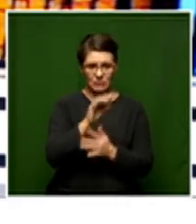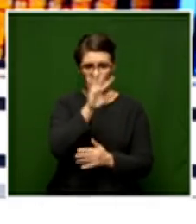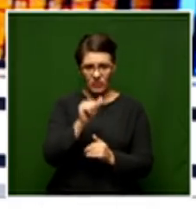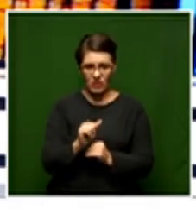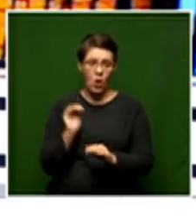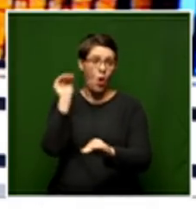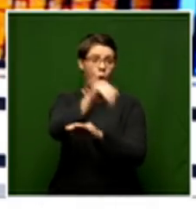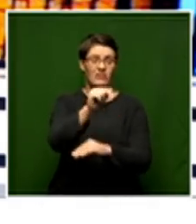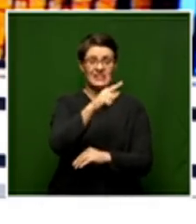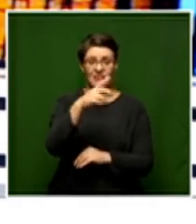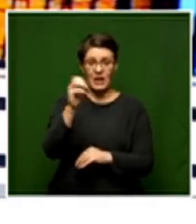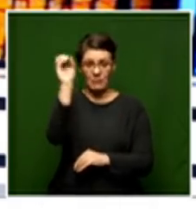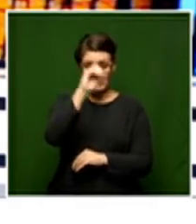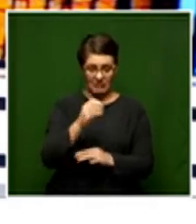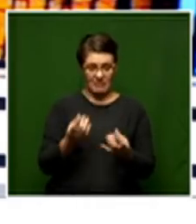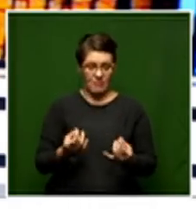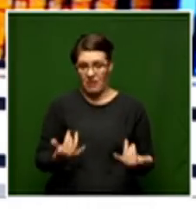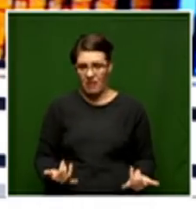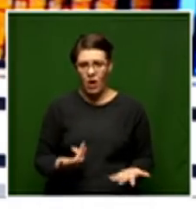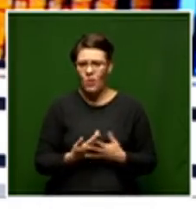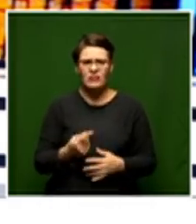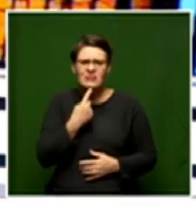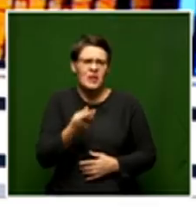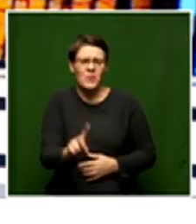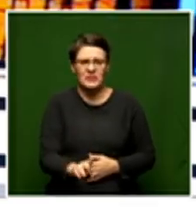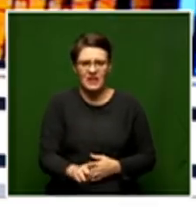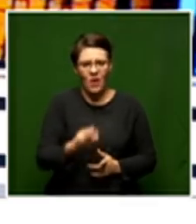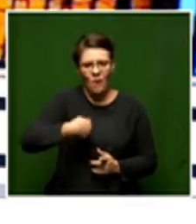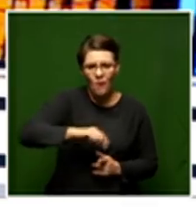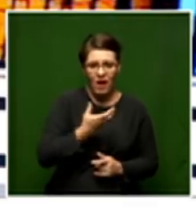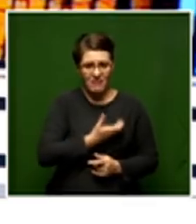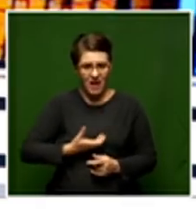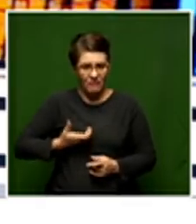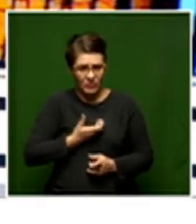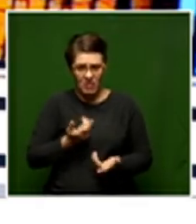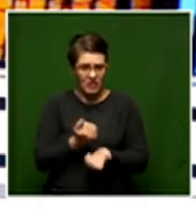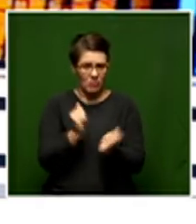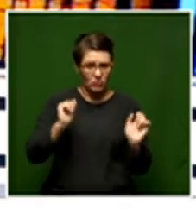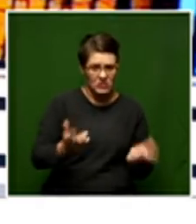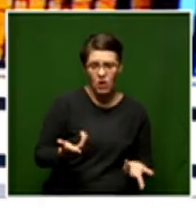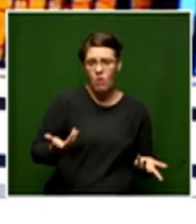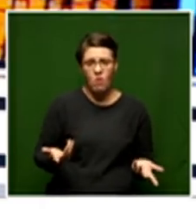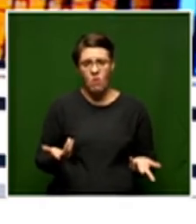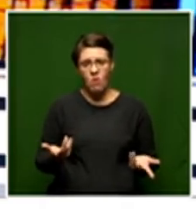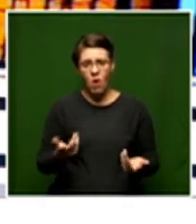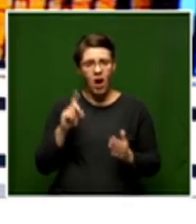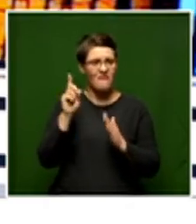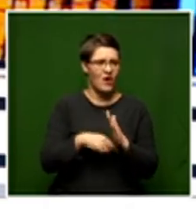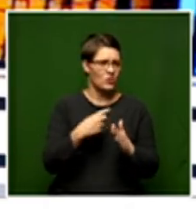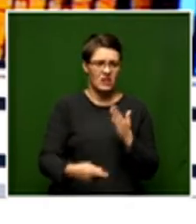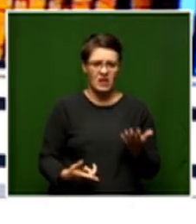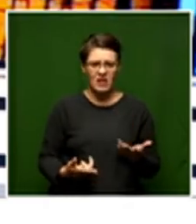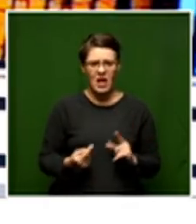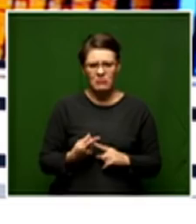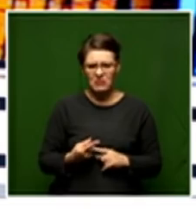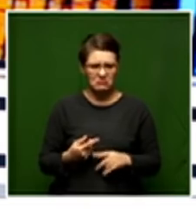where over 70% is usually the number? What does that talk to? The fact that we're comfortable in our democracy, or are we just a voter that is a